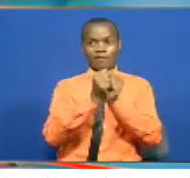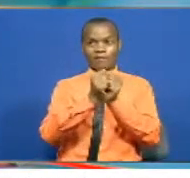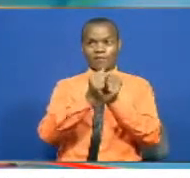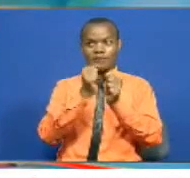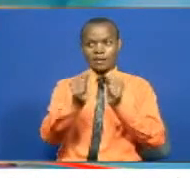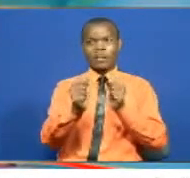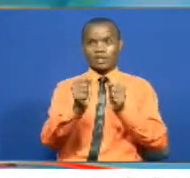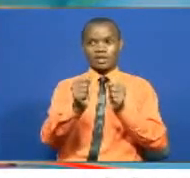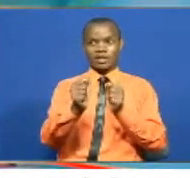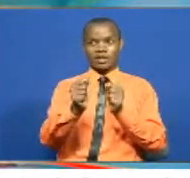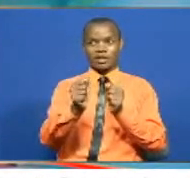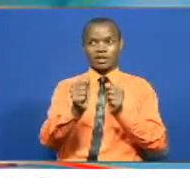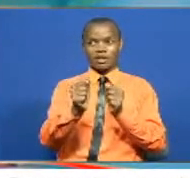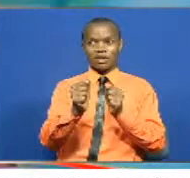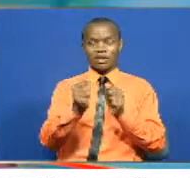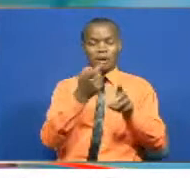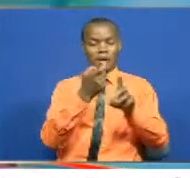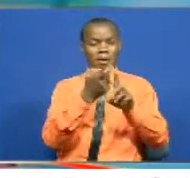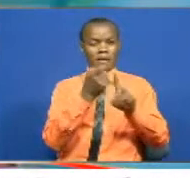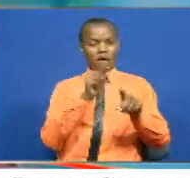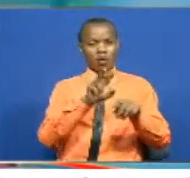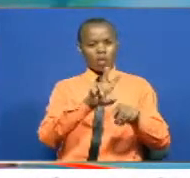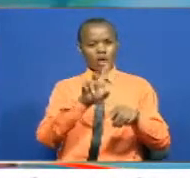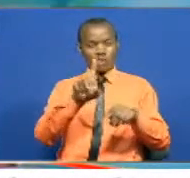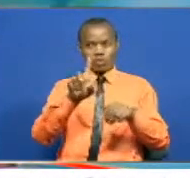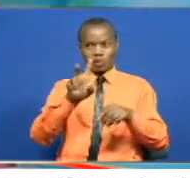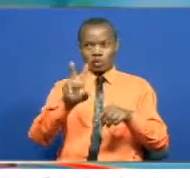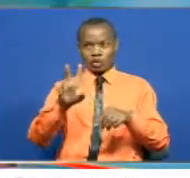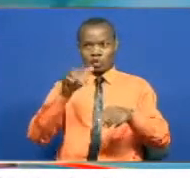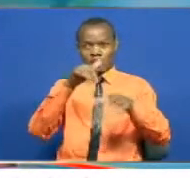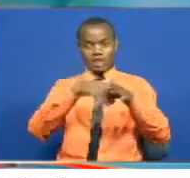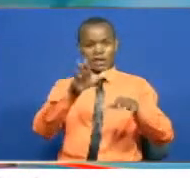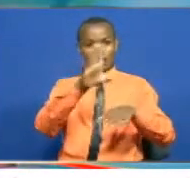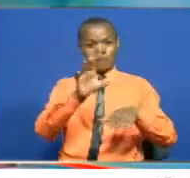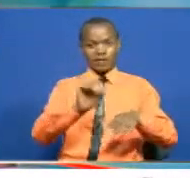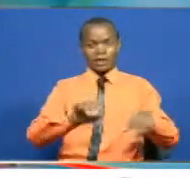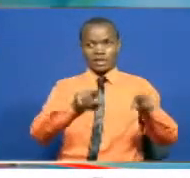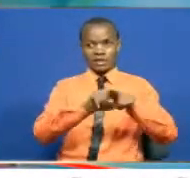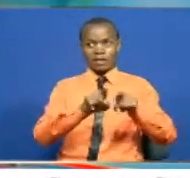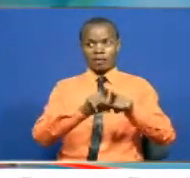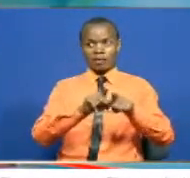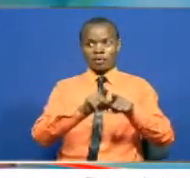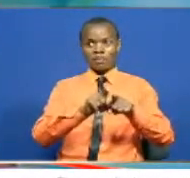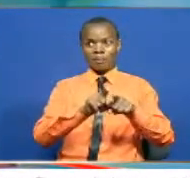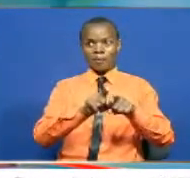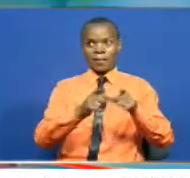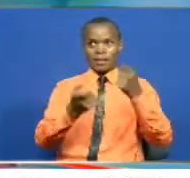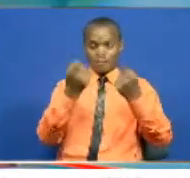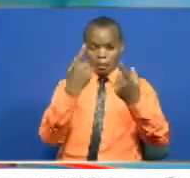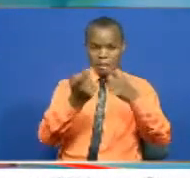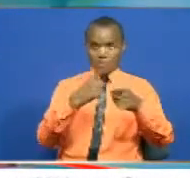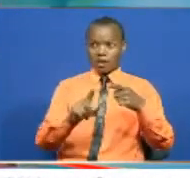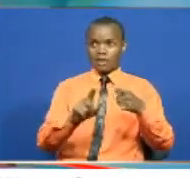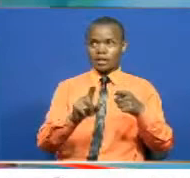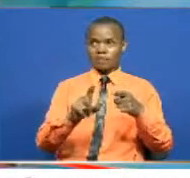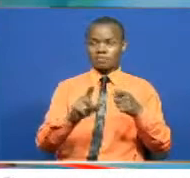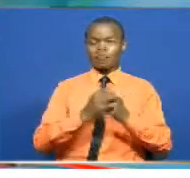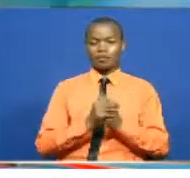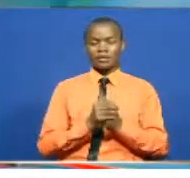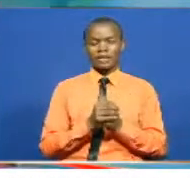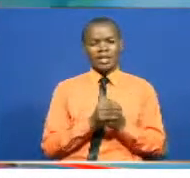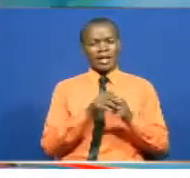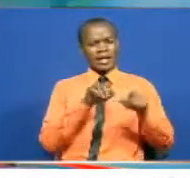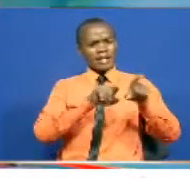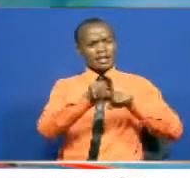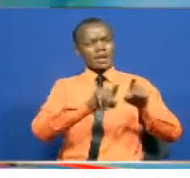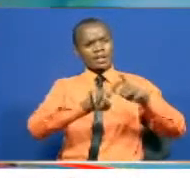from 122 and 20th in Africa. Same rankings probably as the Harambee Stars, you'd say. But the journey started when